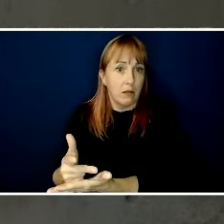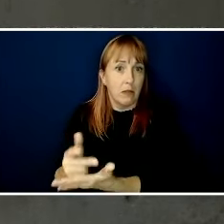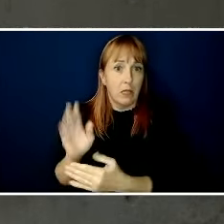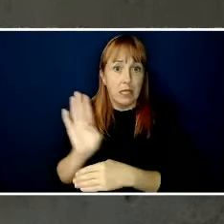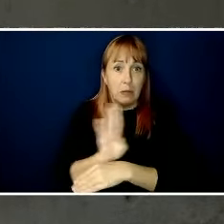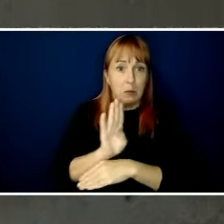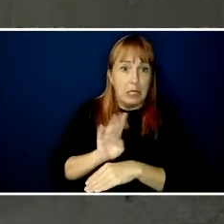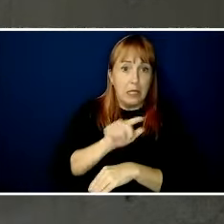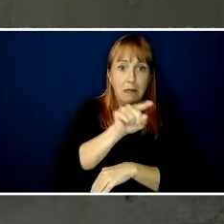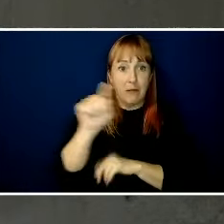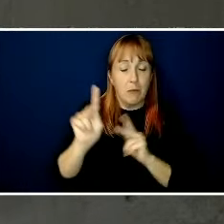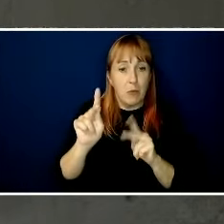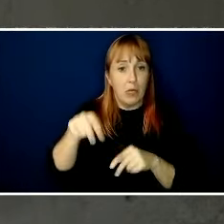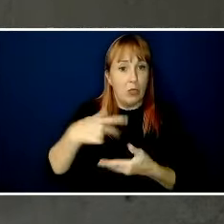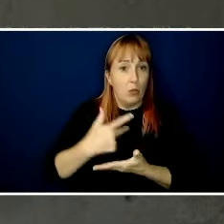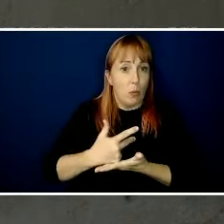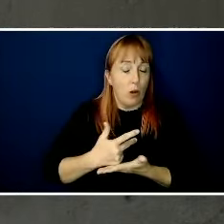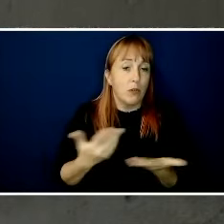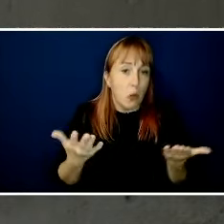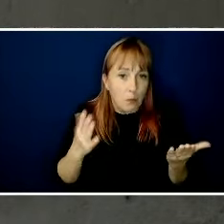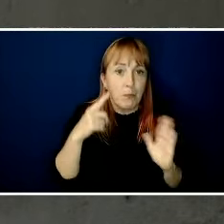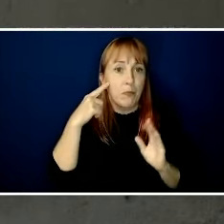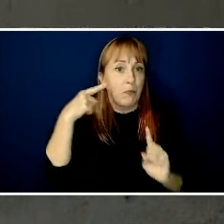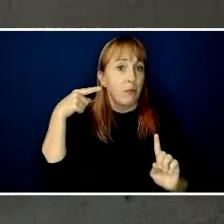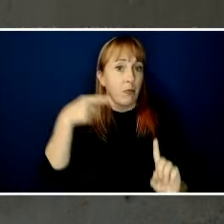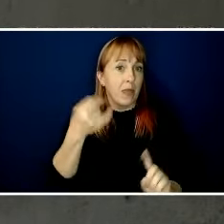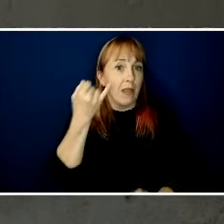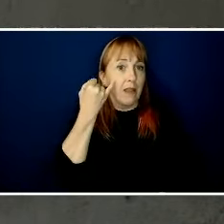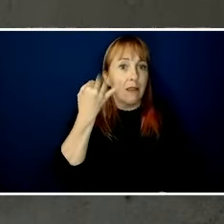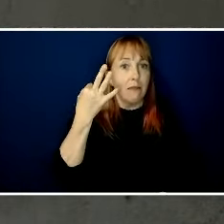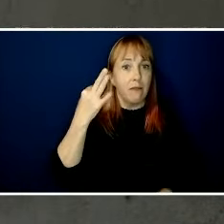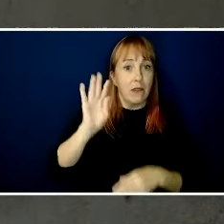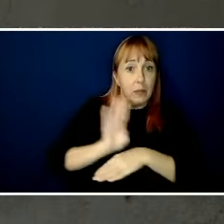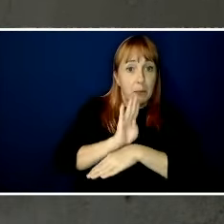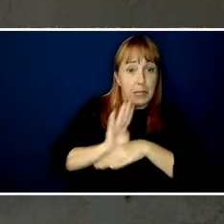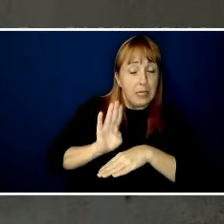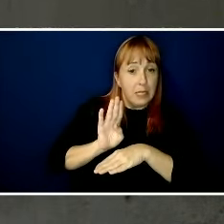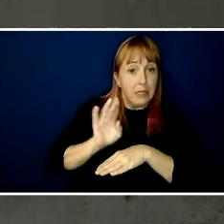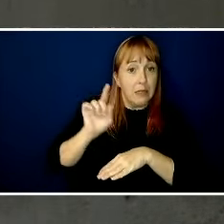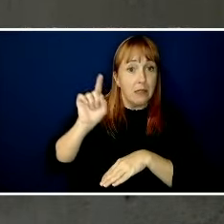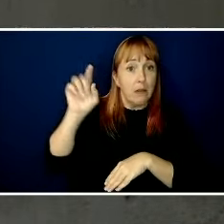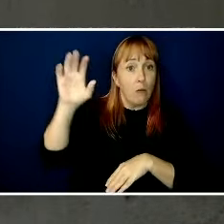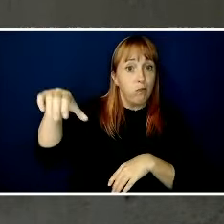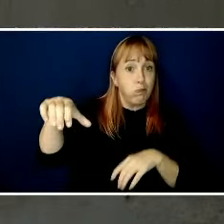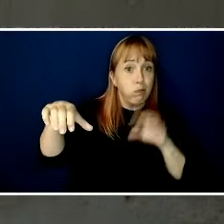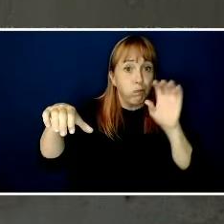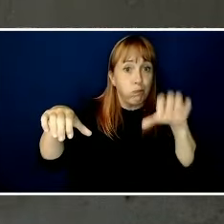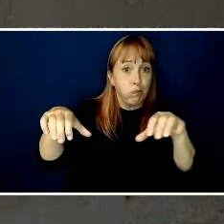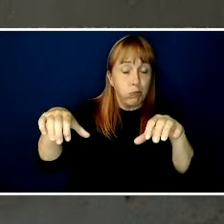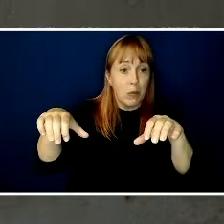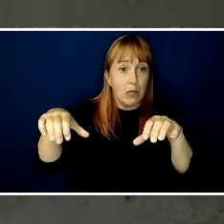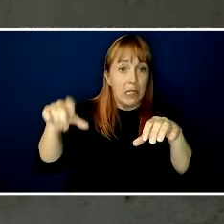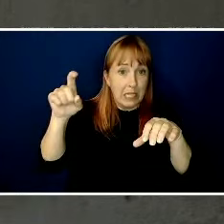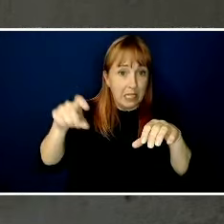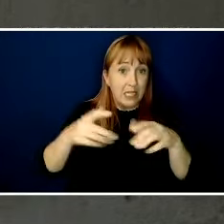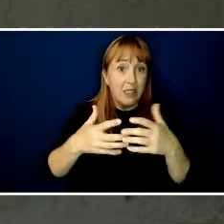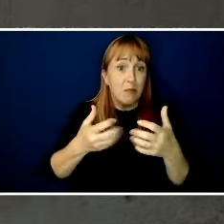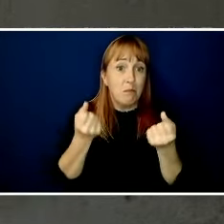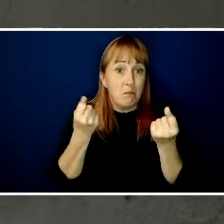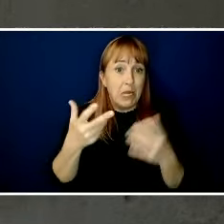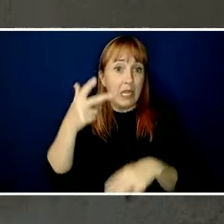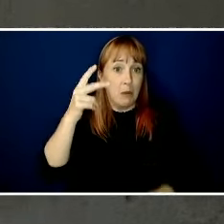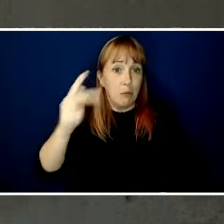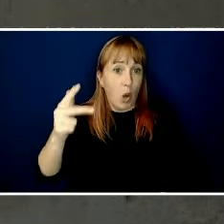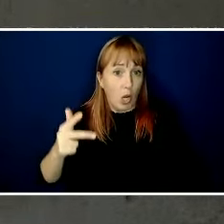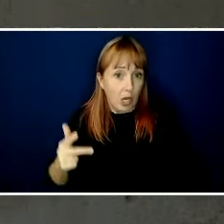businesses. So if there is a business that requires substantial parking,